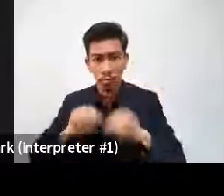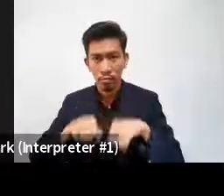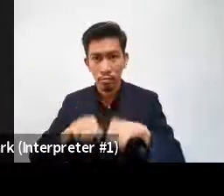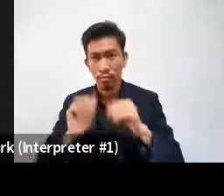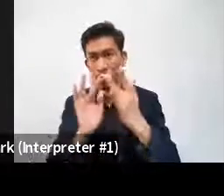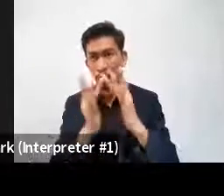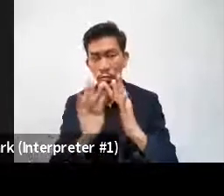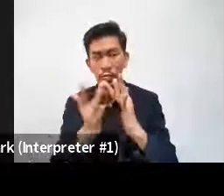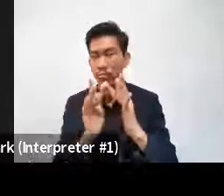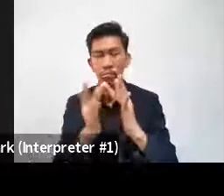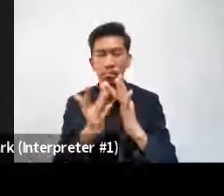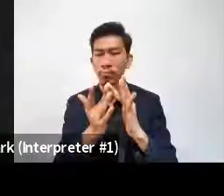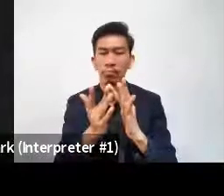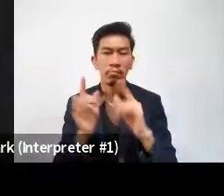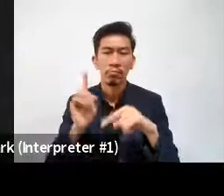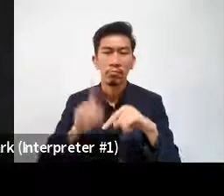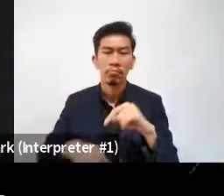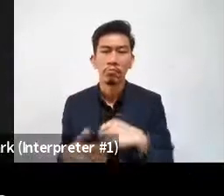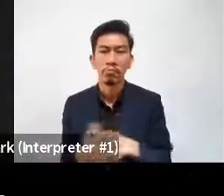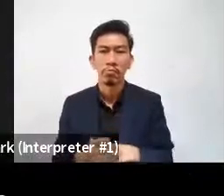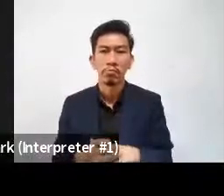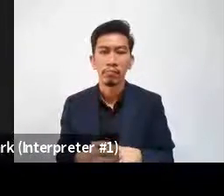online internet e-consults.